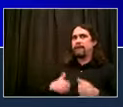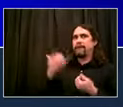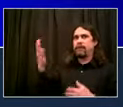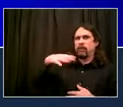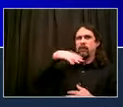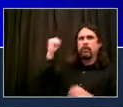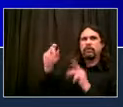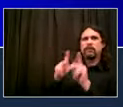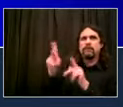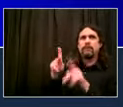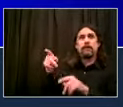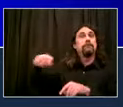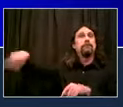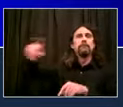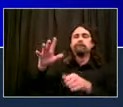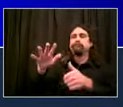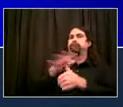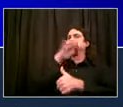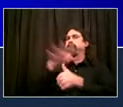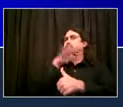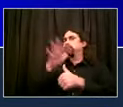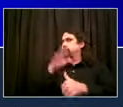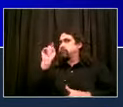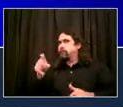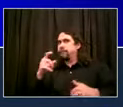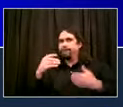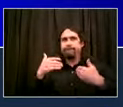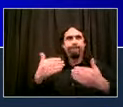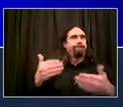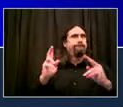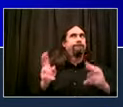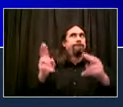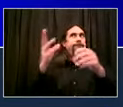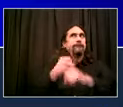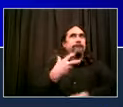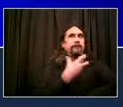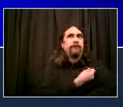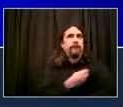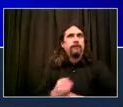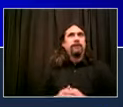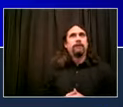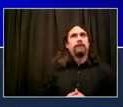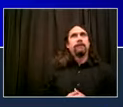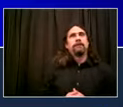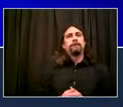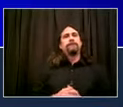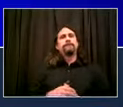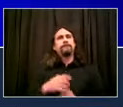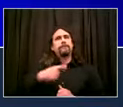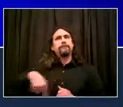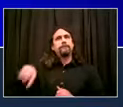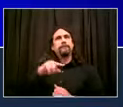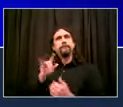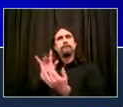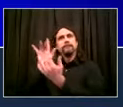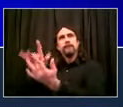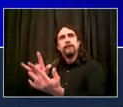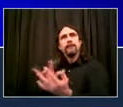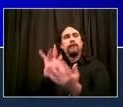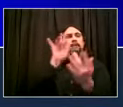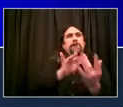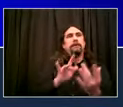vaccination sites right into the community and do the outreach to make it work. Go out into the community, talk to people, answer